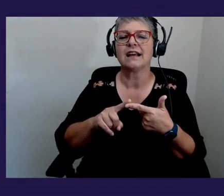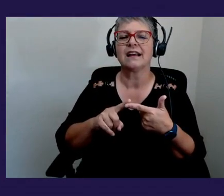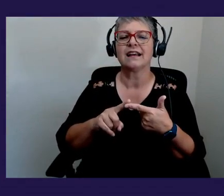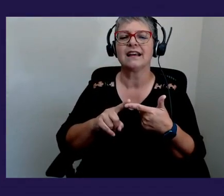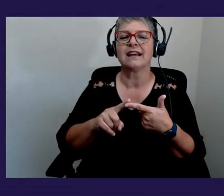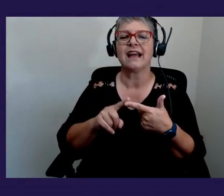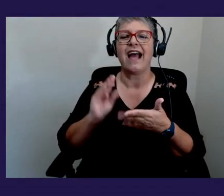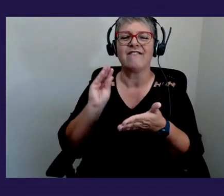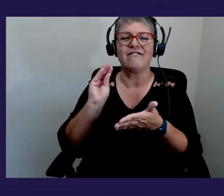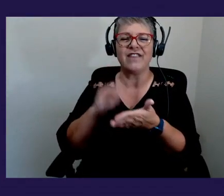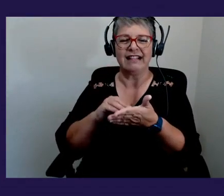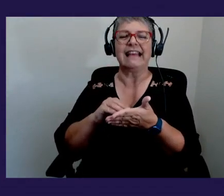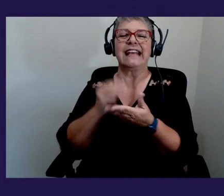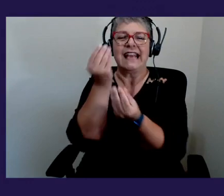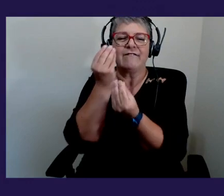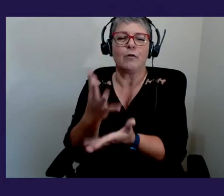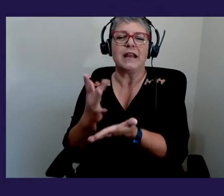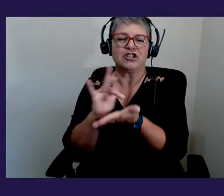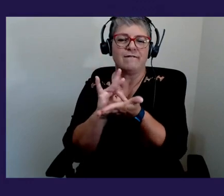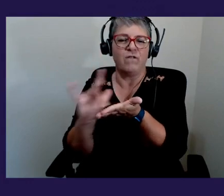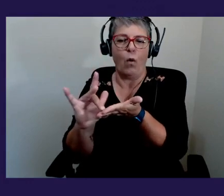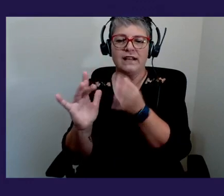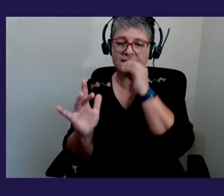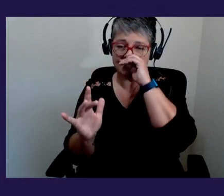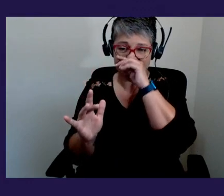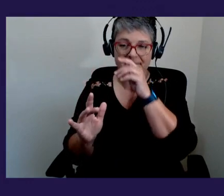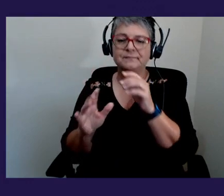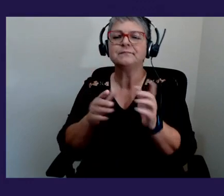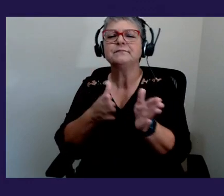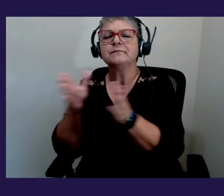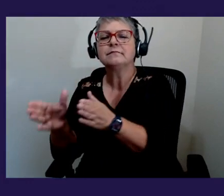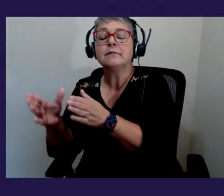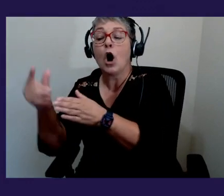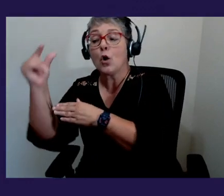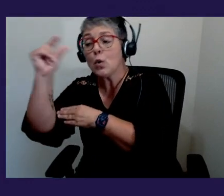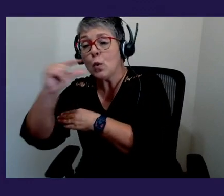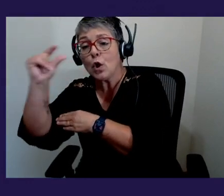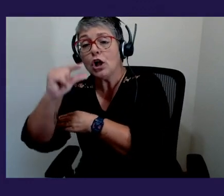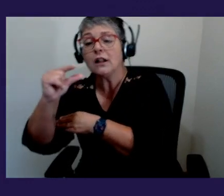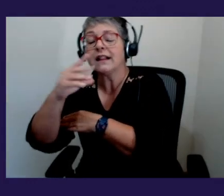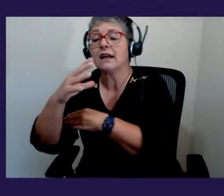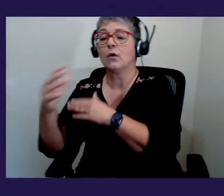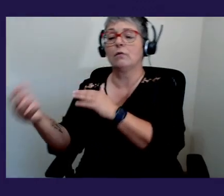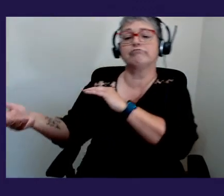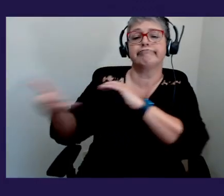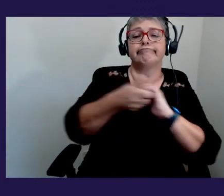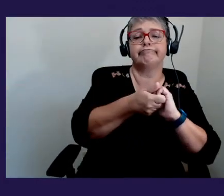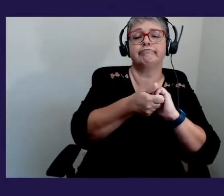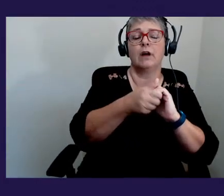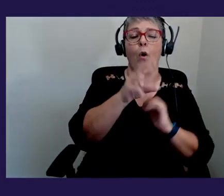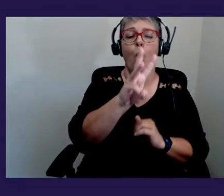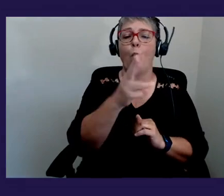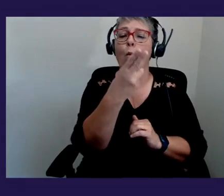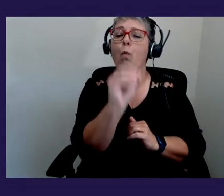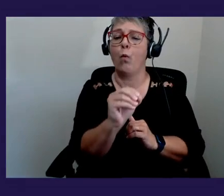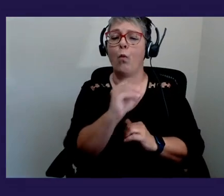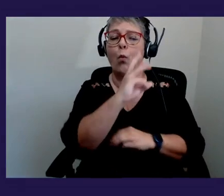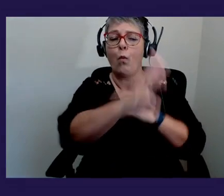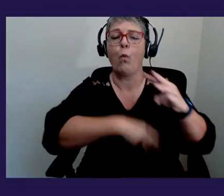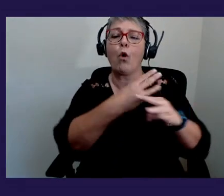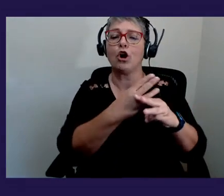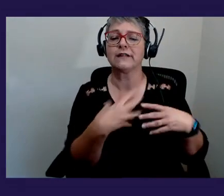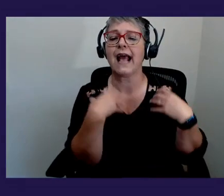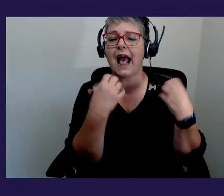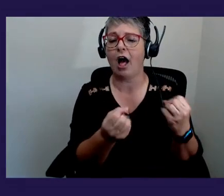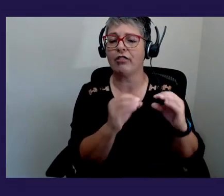voids. And a good example of this is the partnership between Google and the World Health Organization. So they actually partnered starting at the beginning